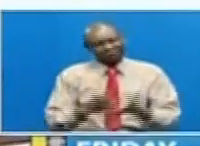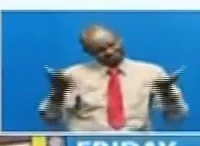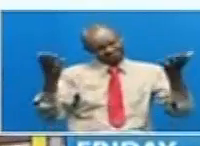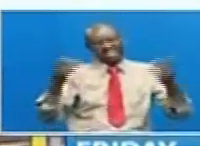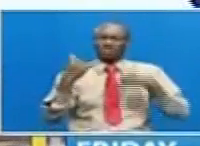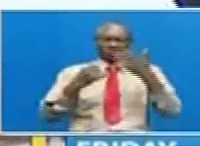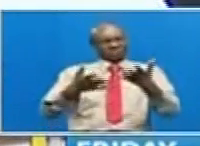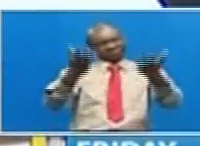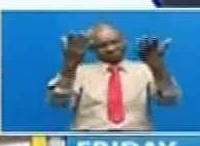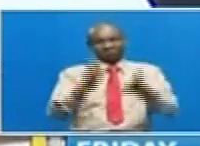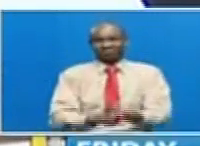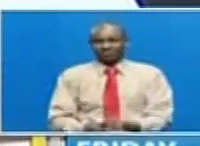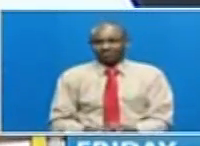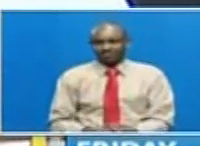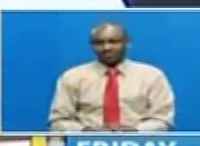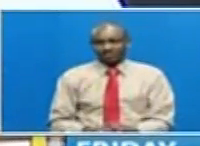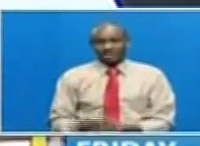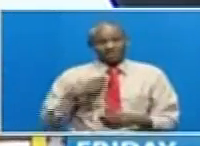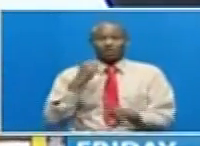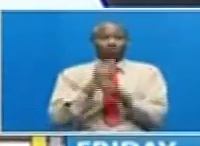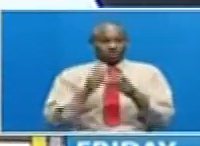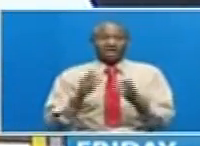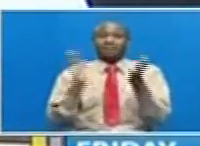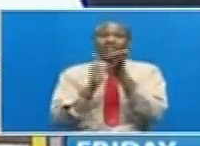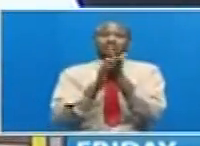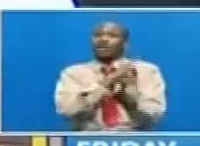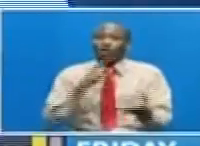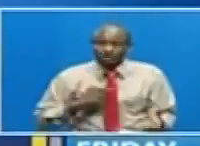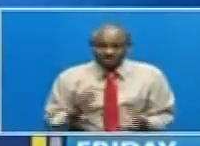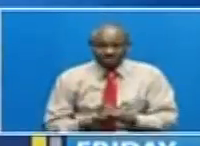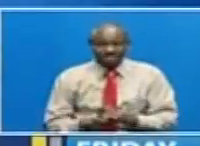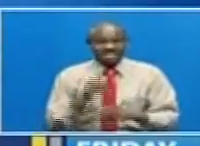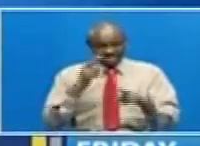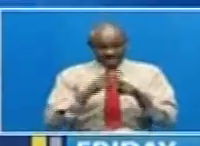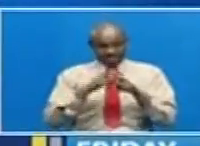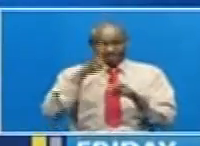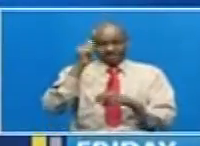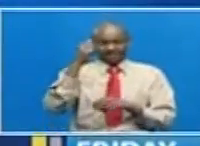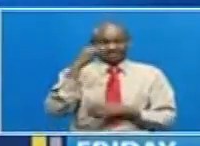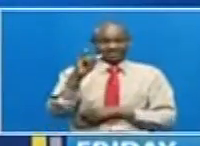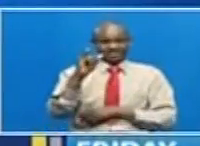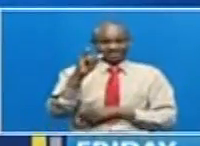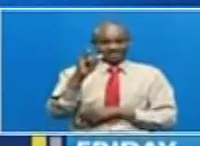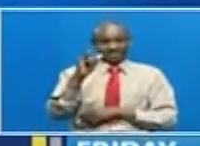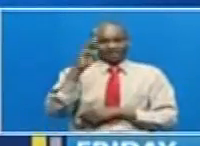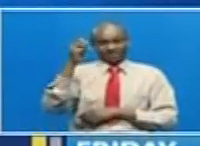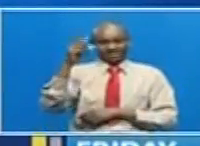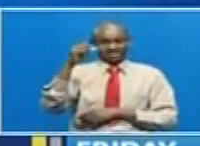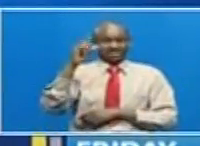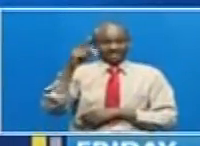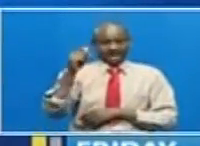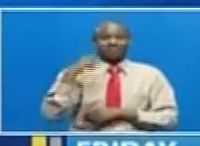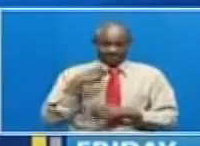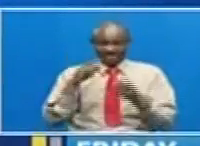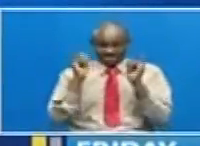you know, you go girl. You know, the best, the only, the way I know is praise the Lord. My name is Masi, Masika. I'm reading